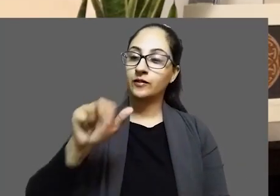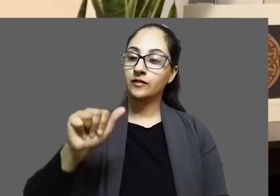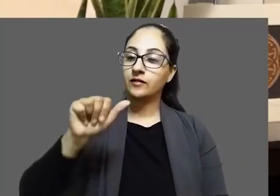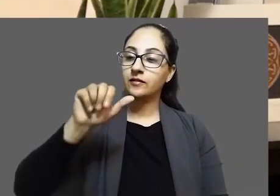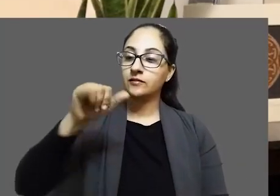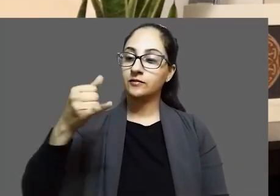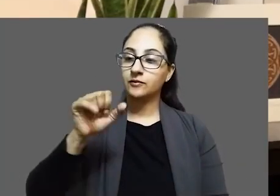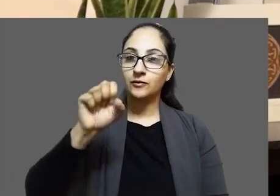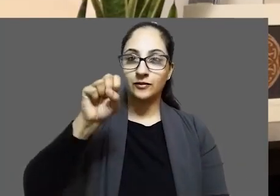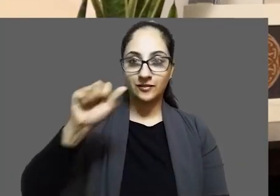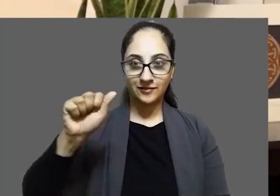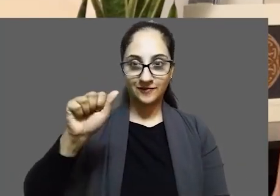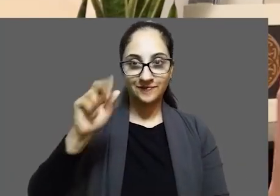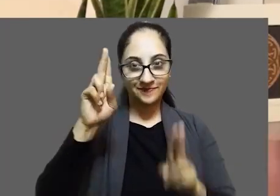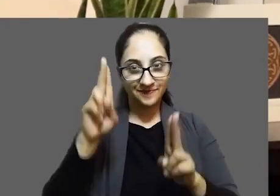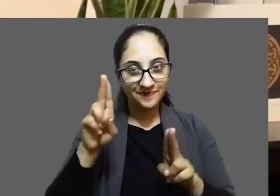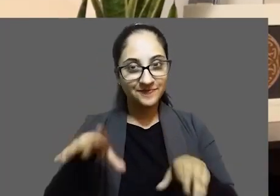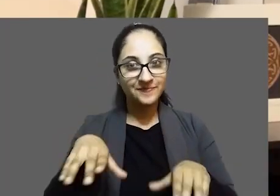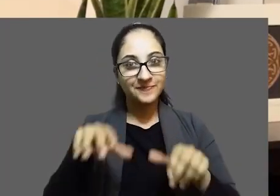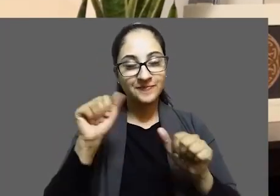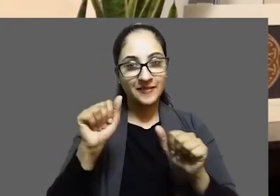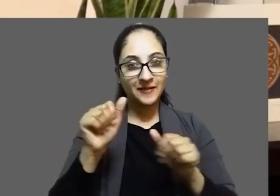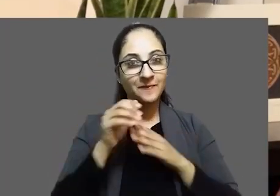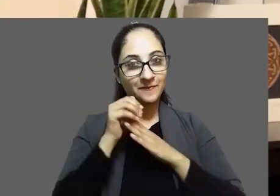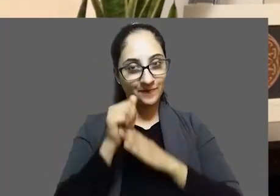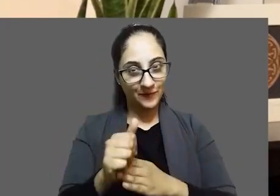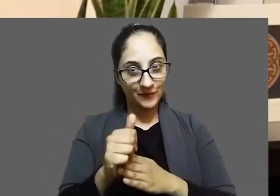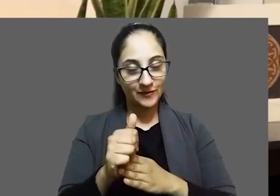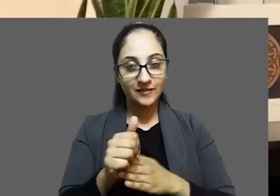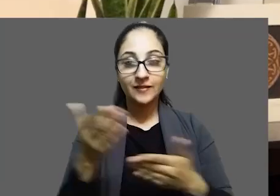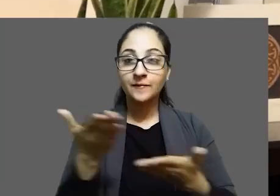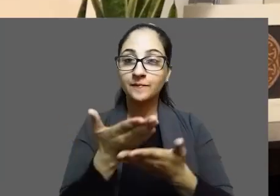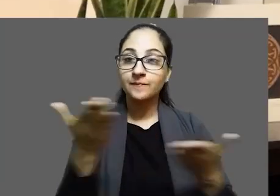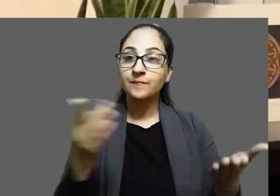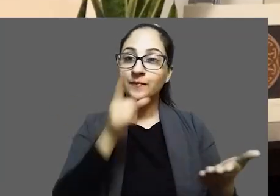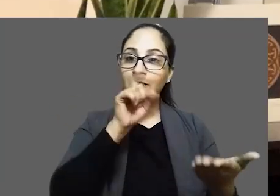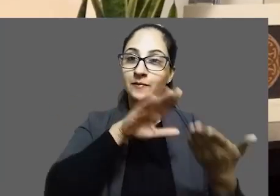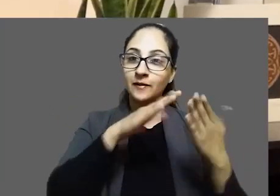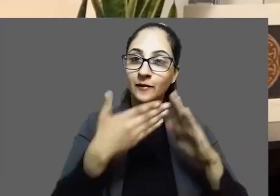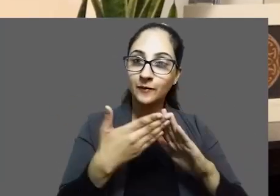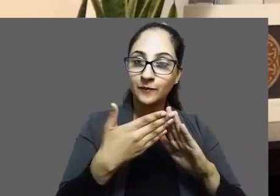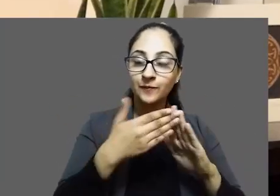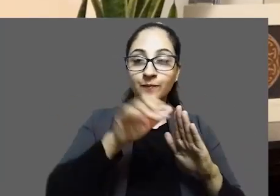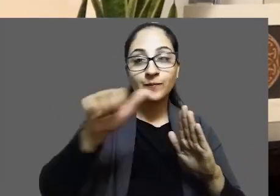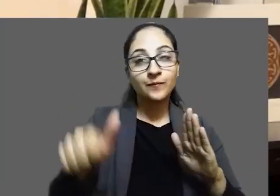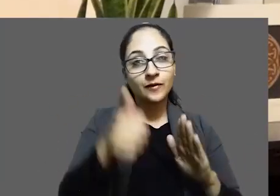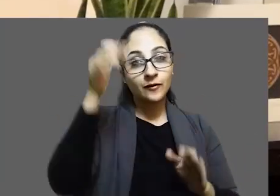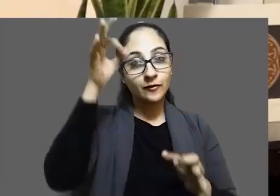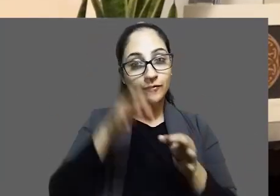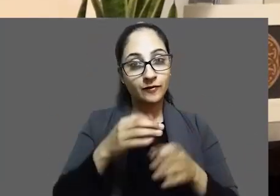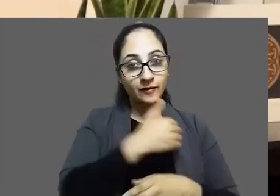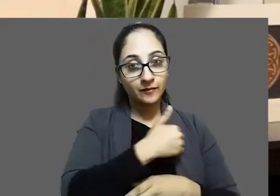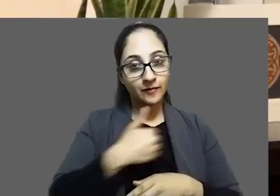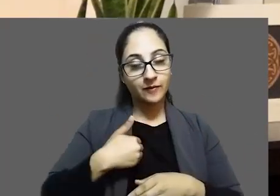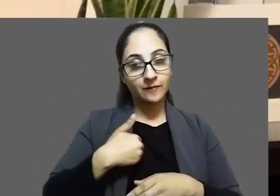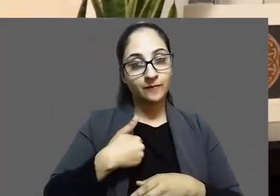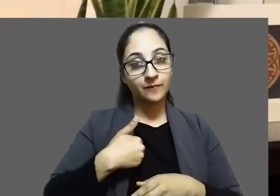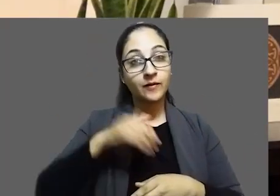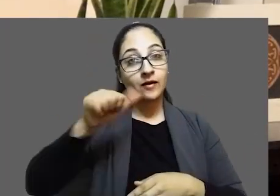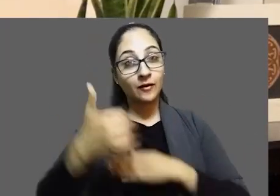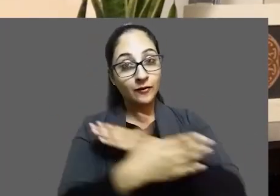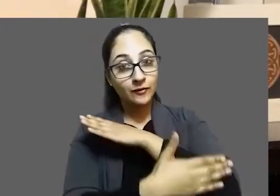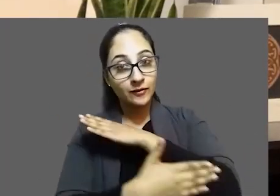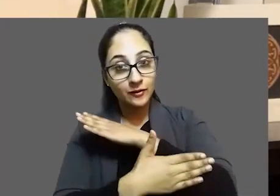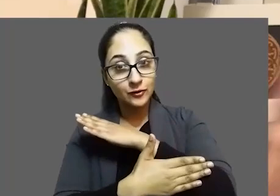is Rina Jessa, and I am honored to welcome all of our Jamaati members, multi-faith family members, and